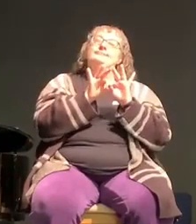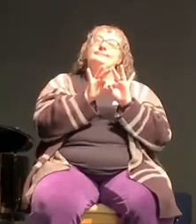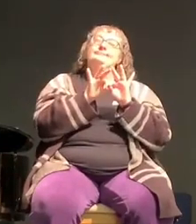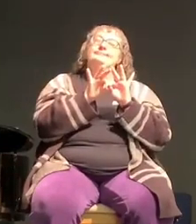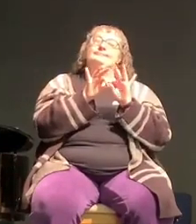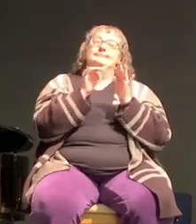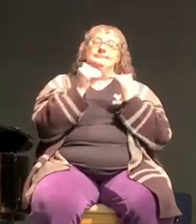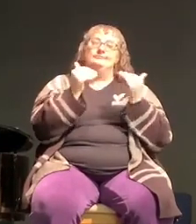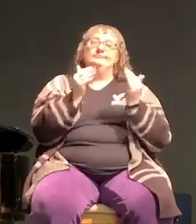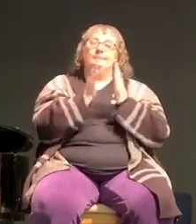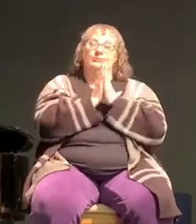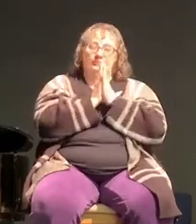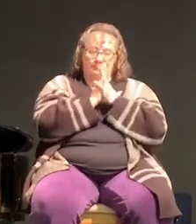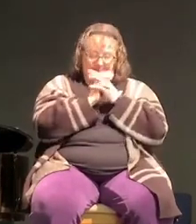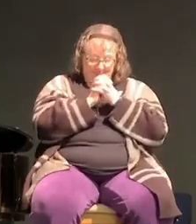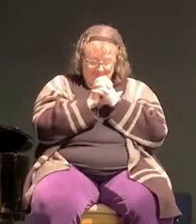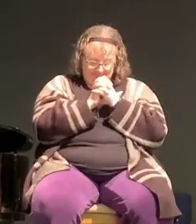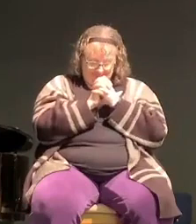Let's go ahead and pray.